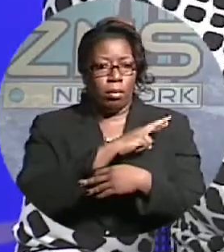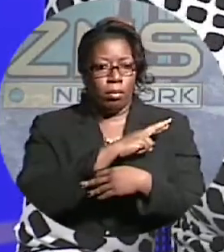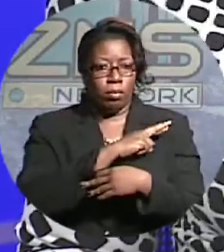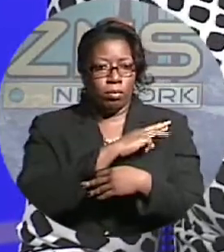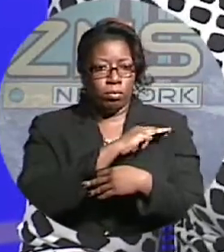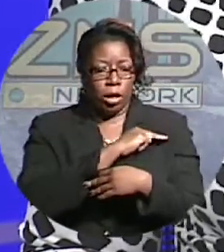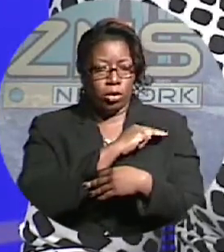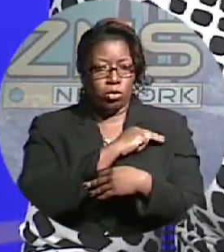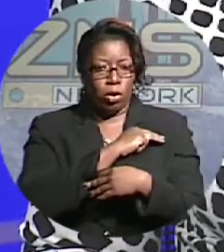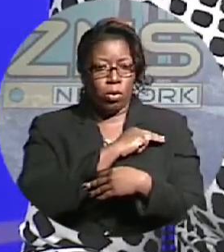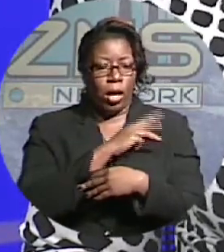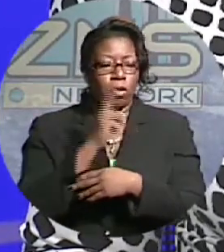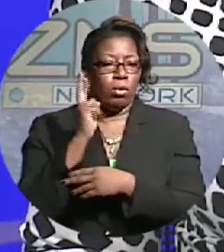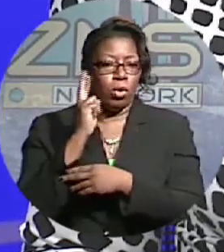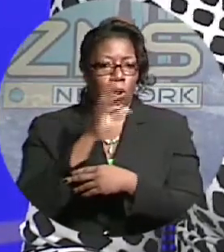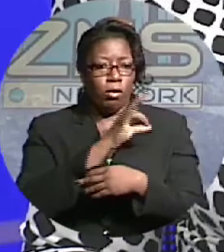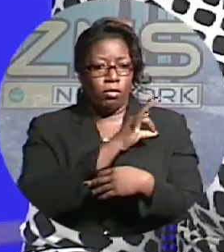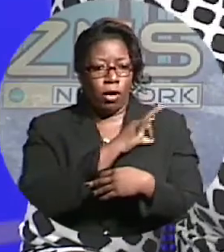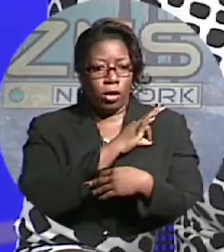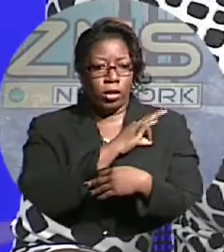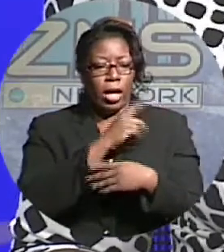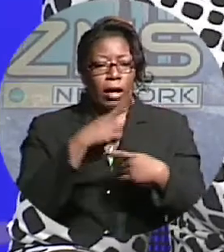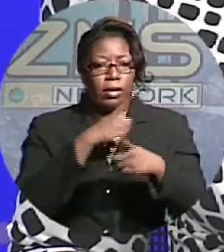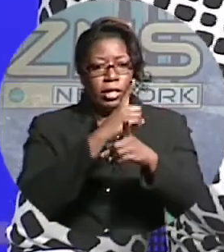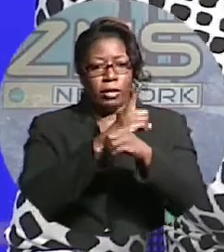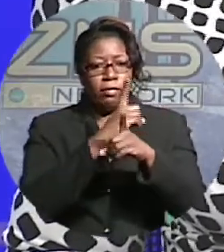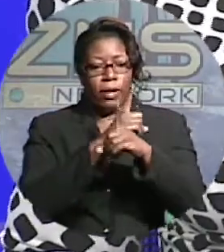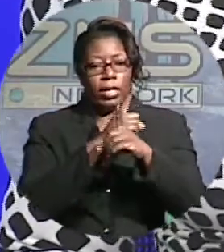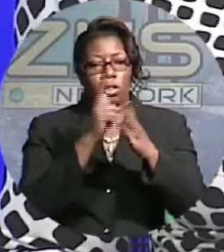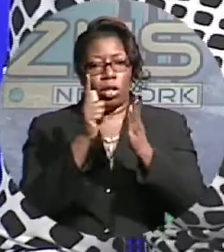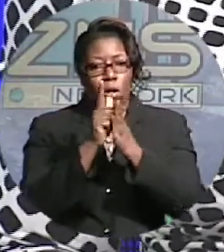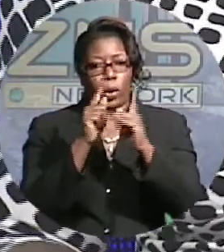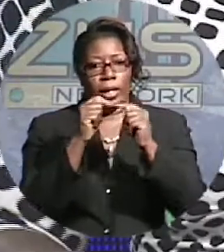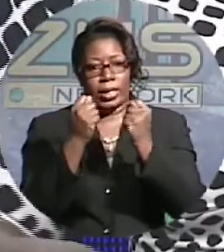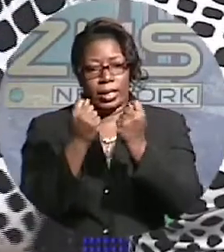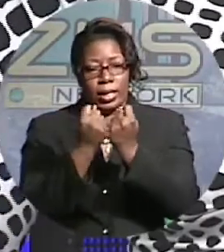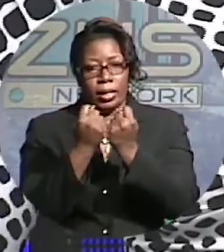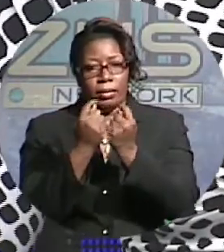and Ramona Farquharson Seymour make up the defense. Justice Carolita Bethel is presiding.